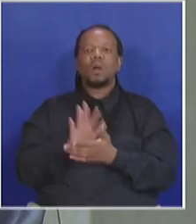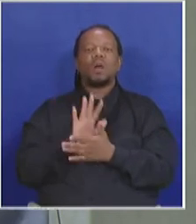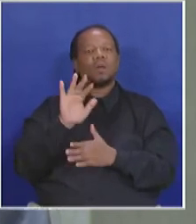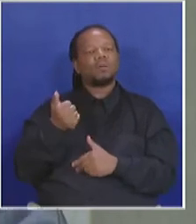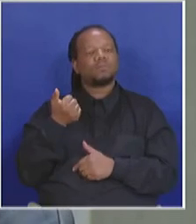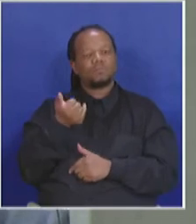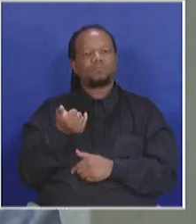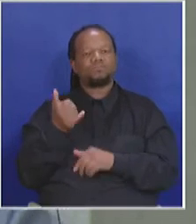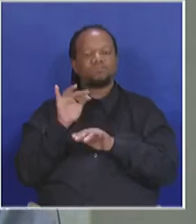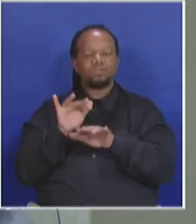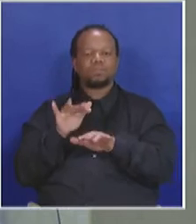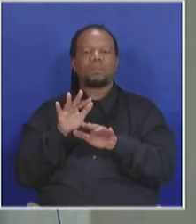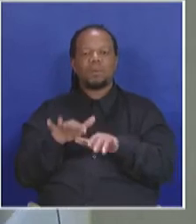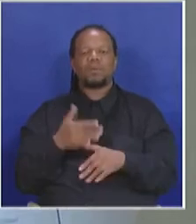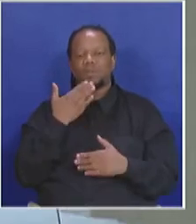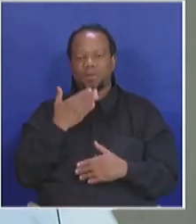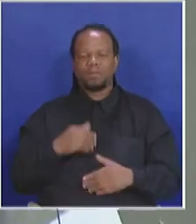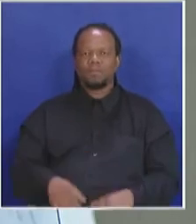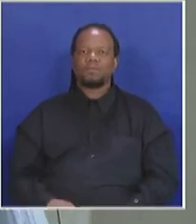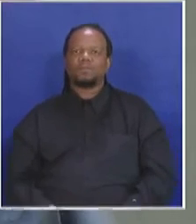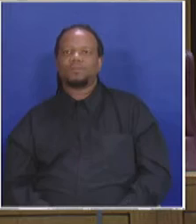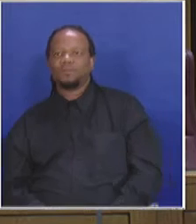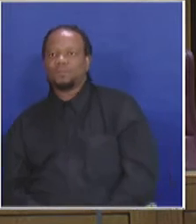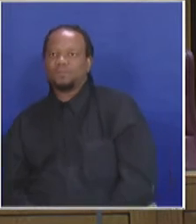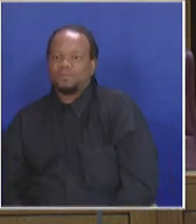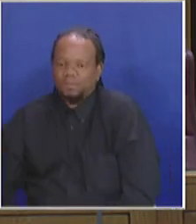you. Thank you, Honorable Essek.